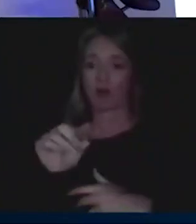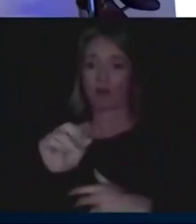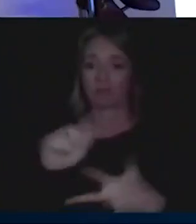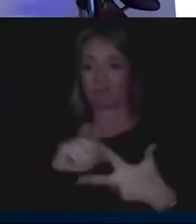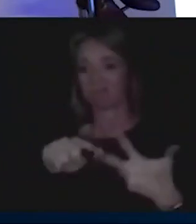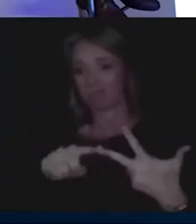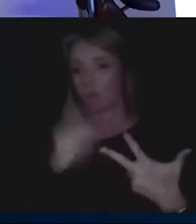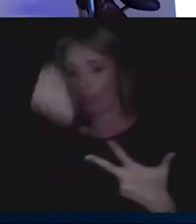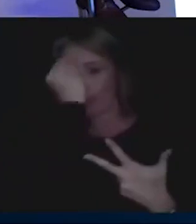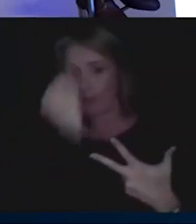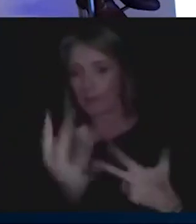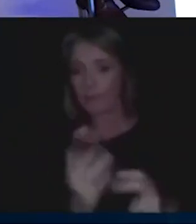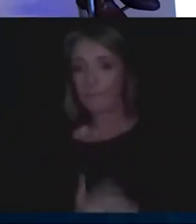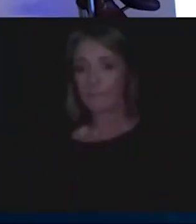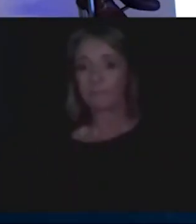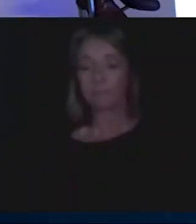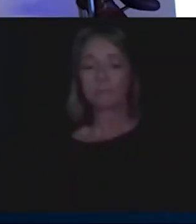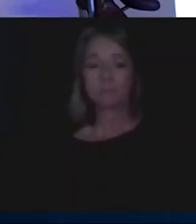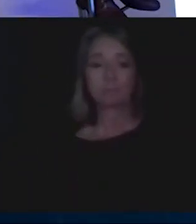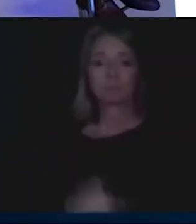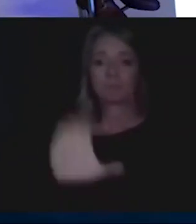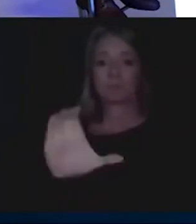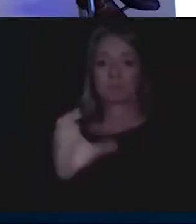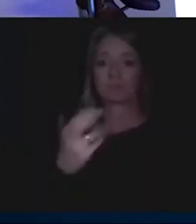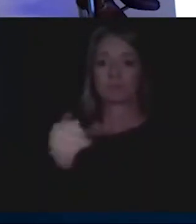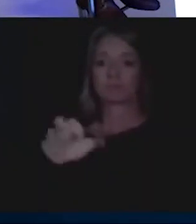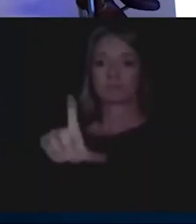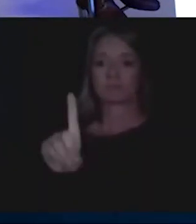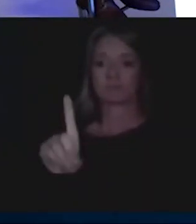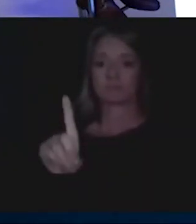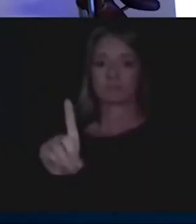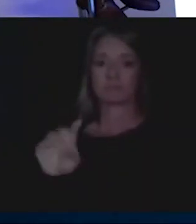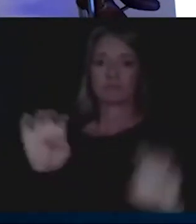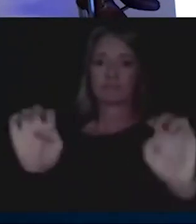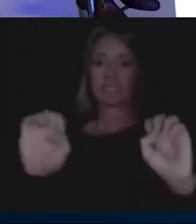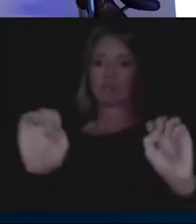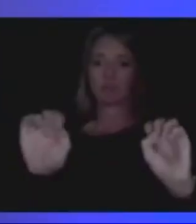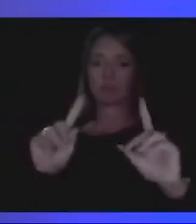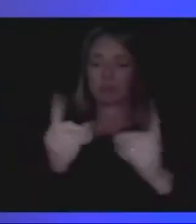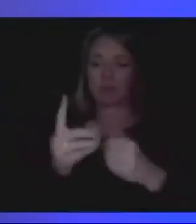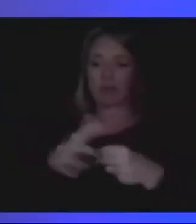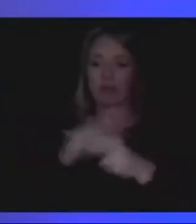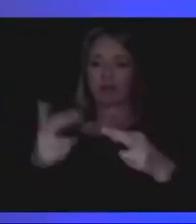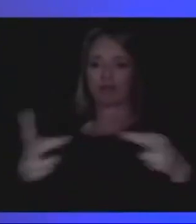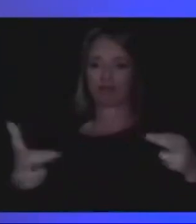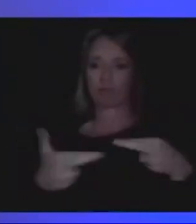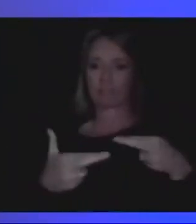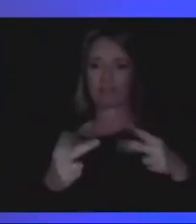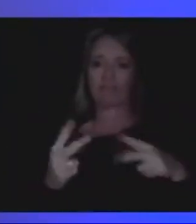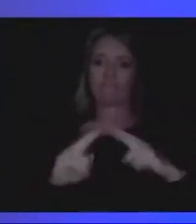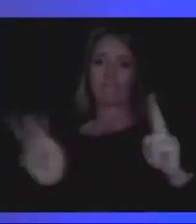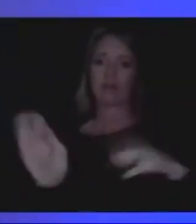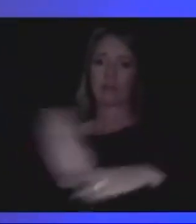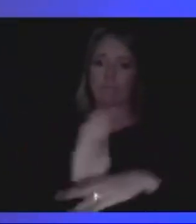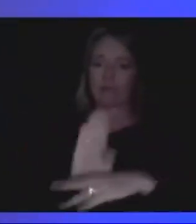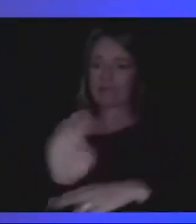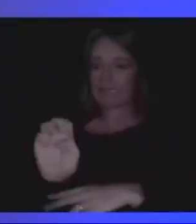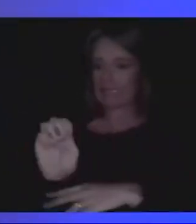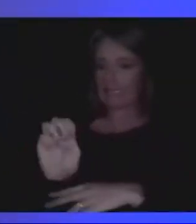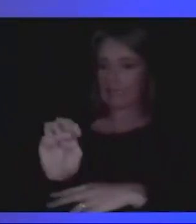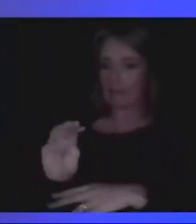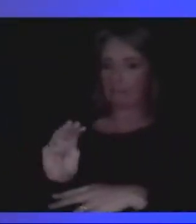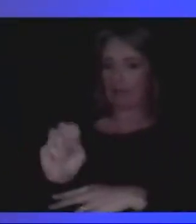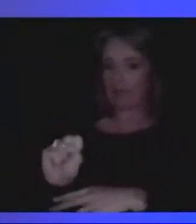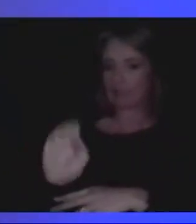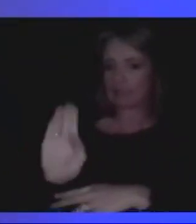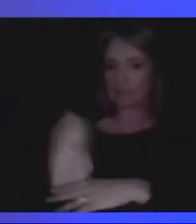final thoughts? You know, as I said earlier, emergency departments in the region in our hospital are very busy. EMS is busy. I think